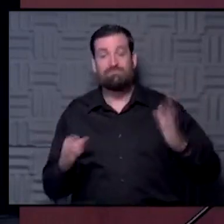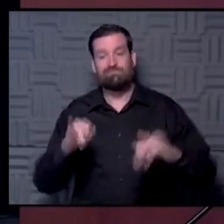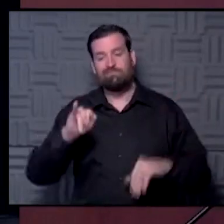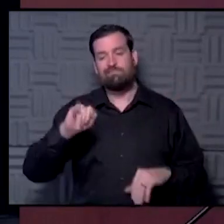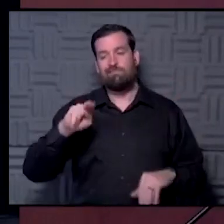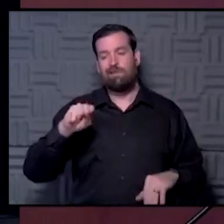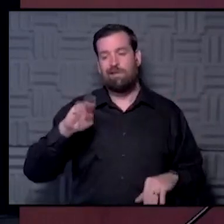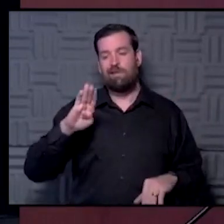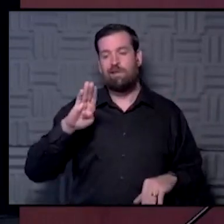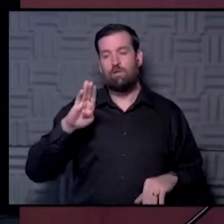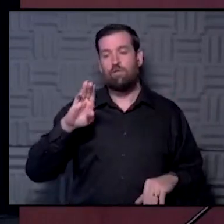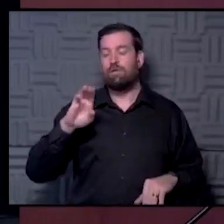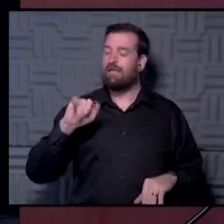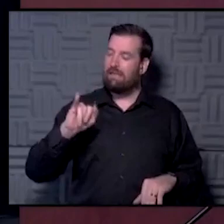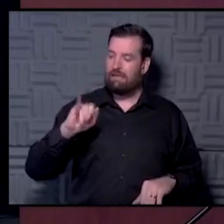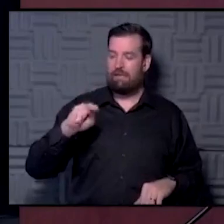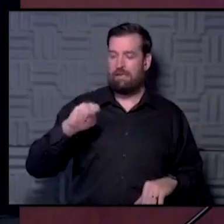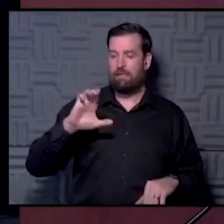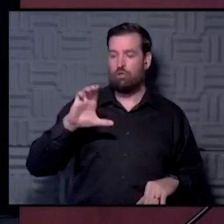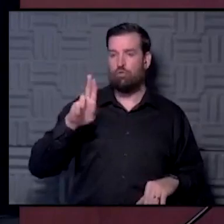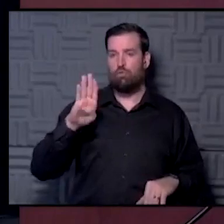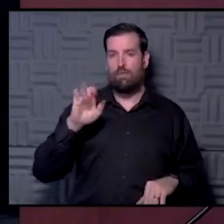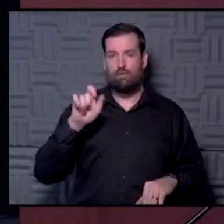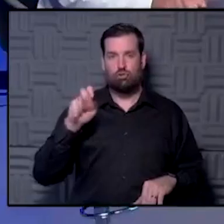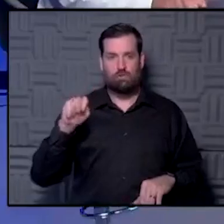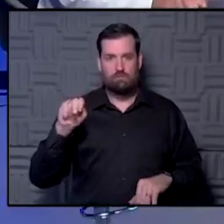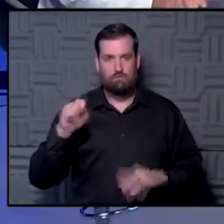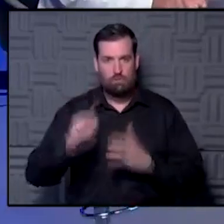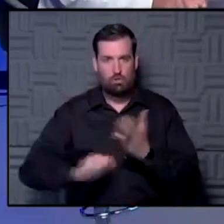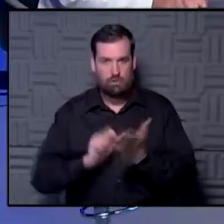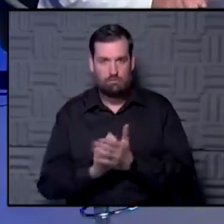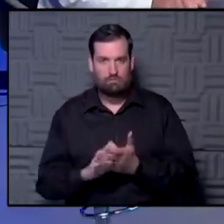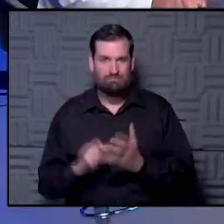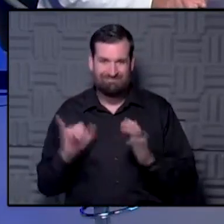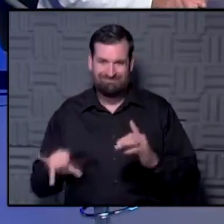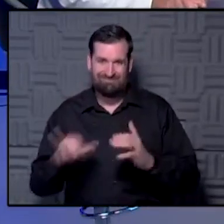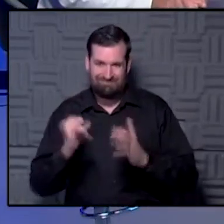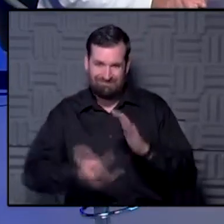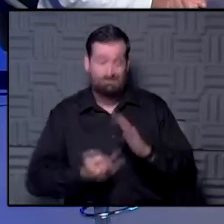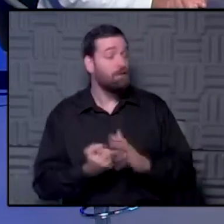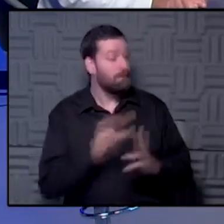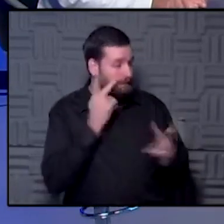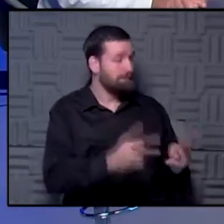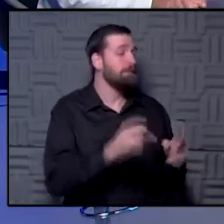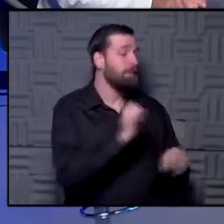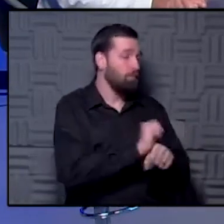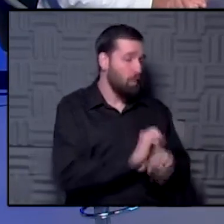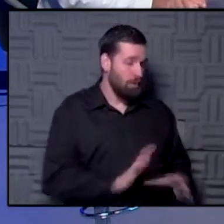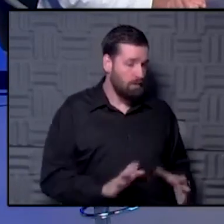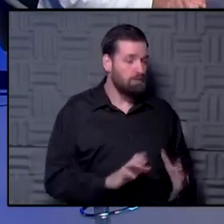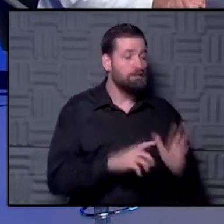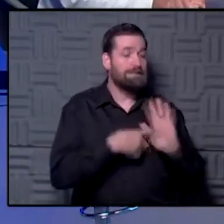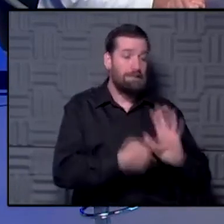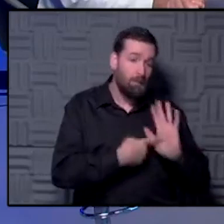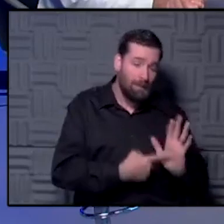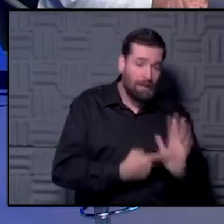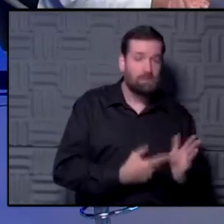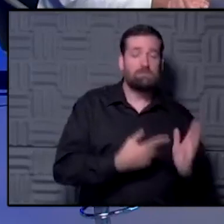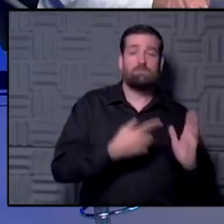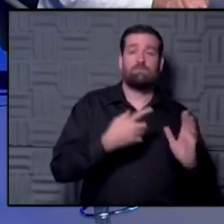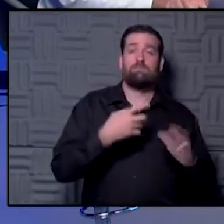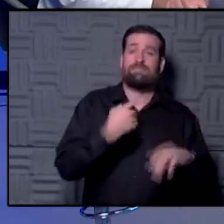incubation period remains the period of time that we need to quarantine. Yeah, and we've seen an employee symptomatic at day 12 after exposure,